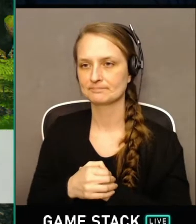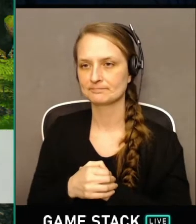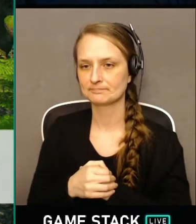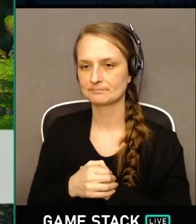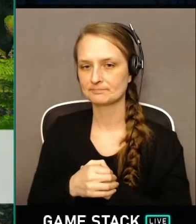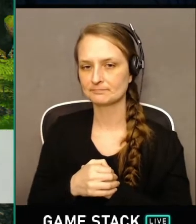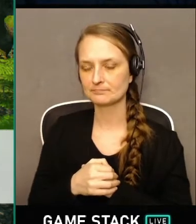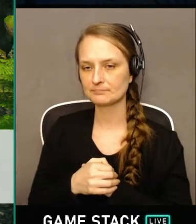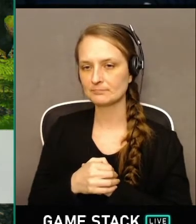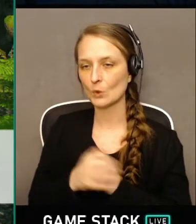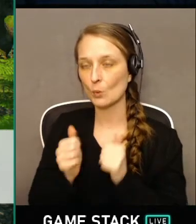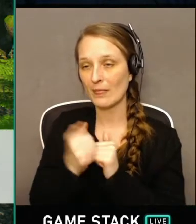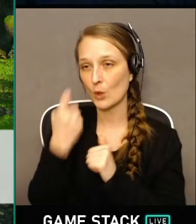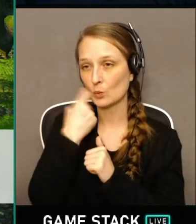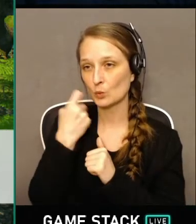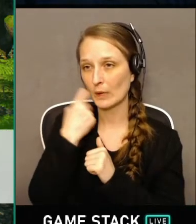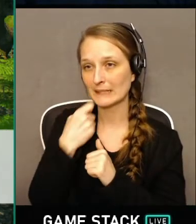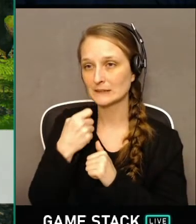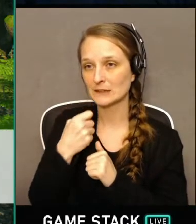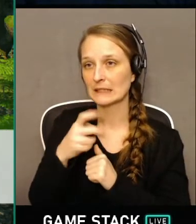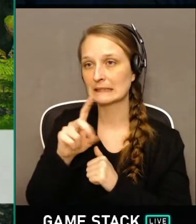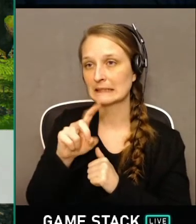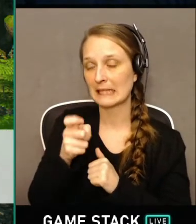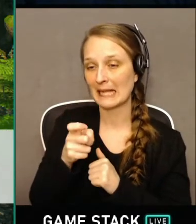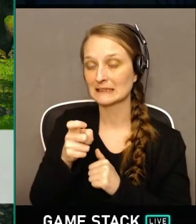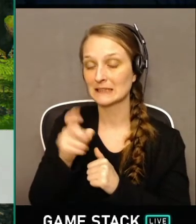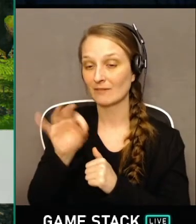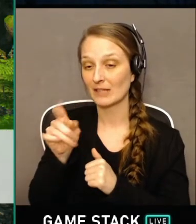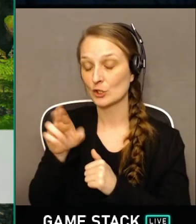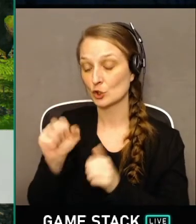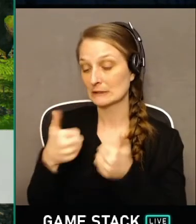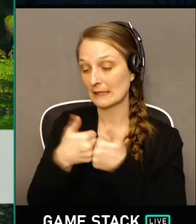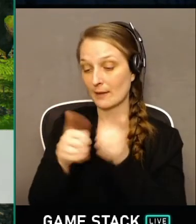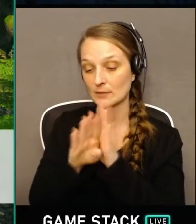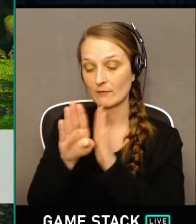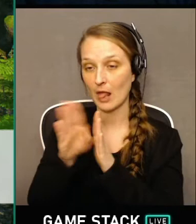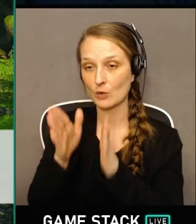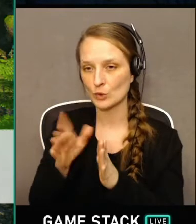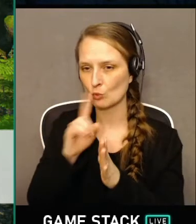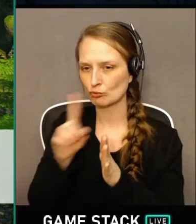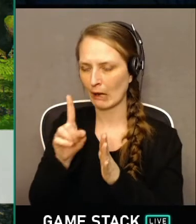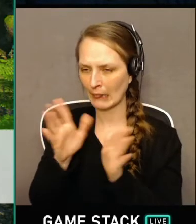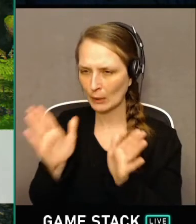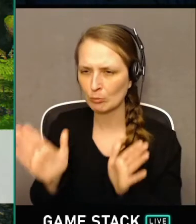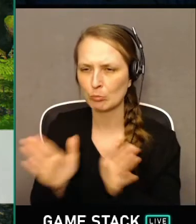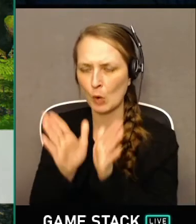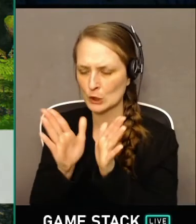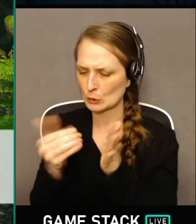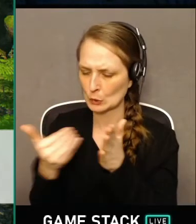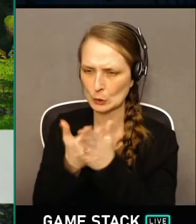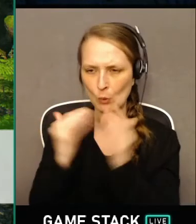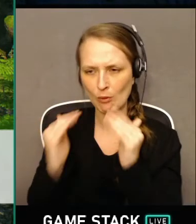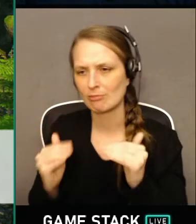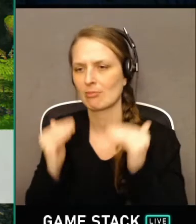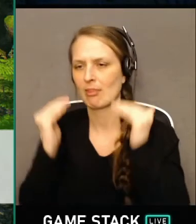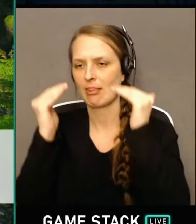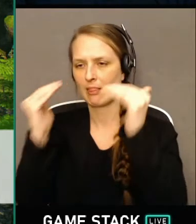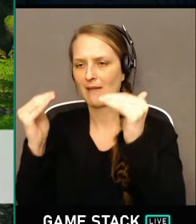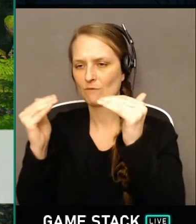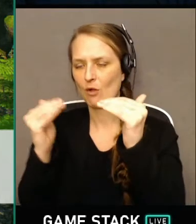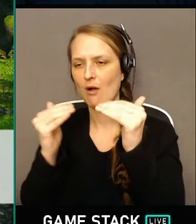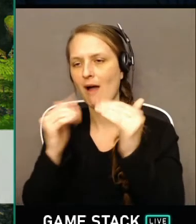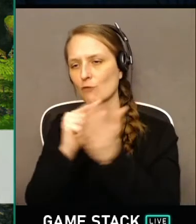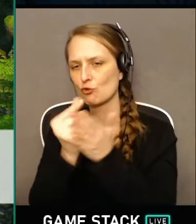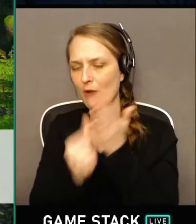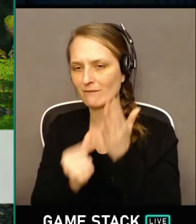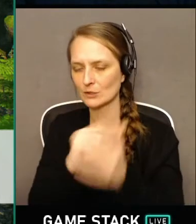With the latest GX features, game developers really push their games to a new level of graphics quality.